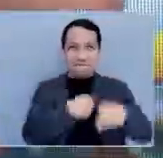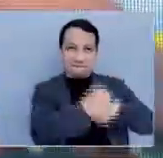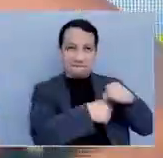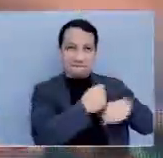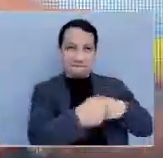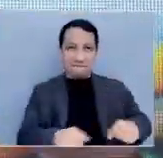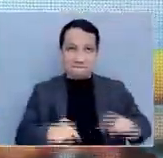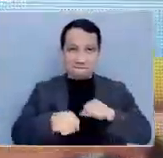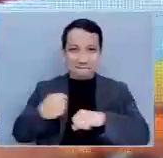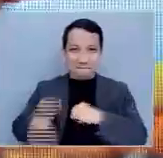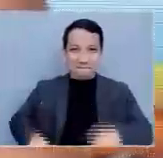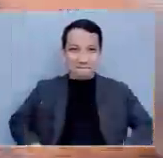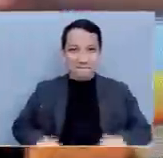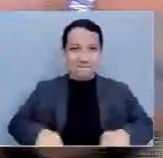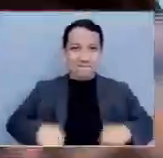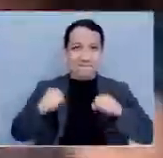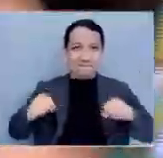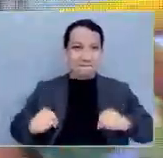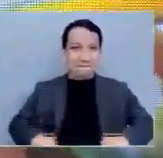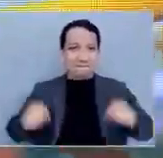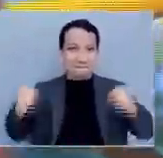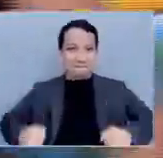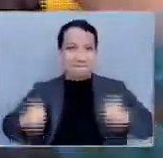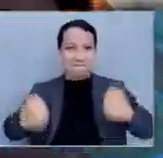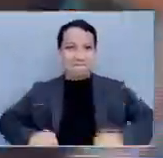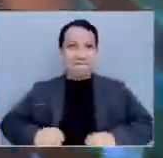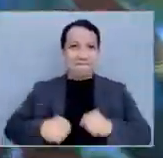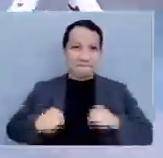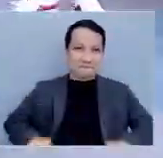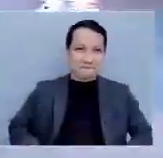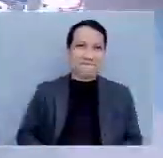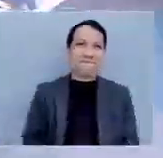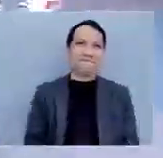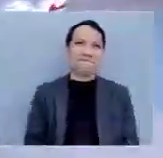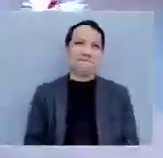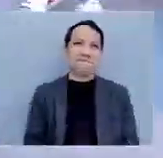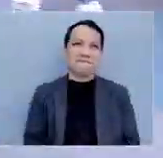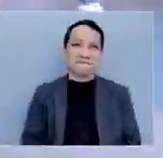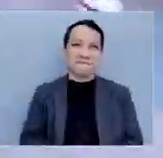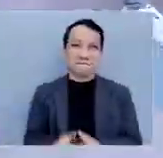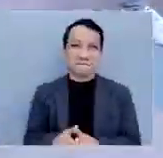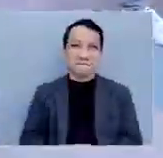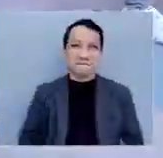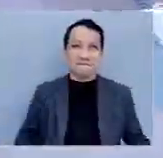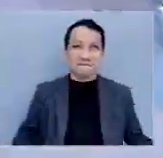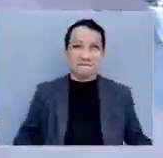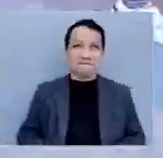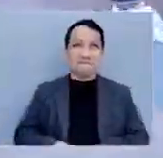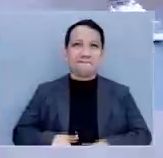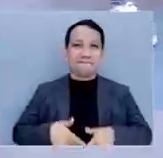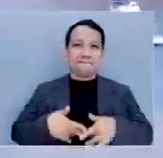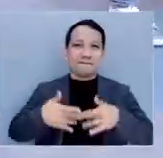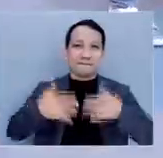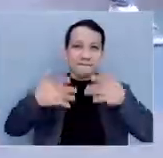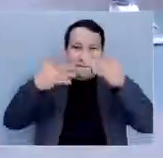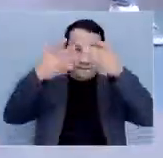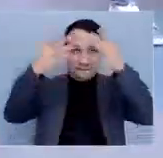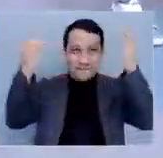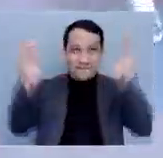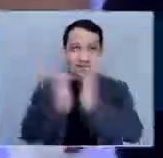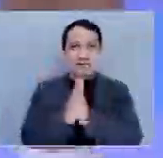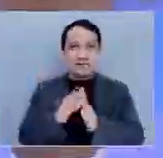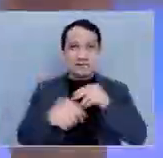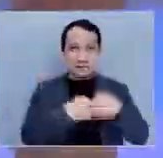Roll. And pop. Pop now. Yeah. Again. And stay. Feel your body. Boom. And